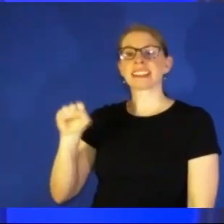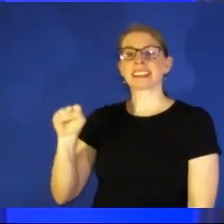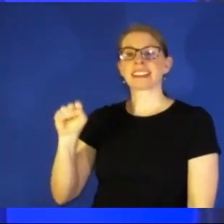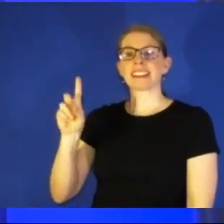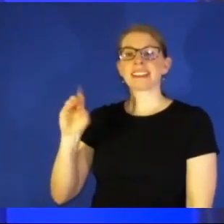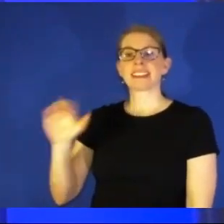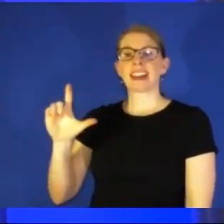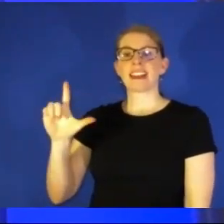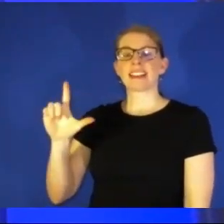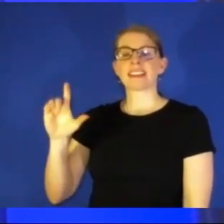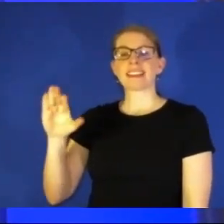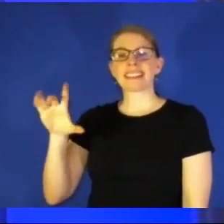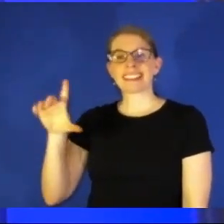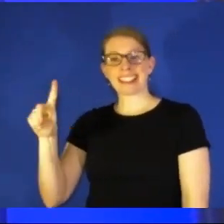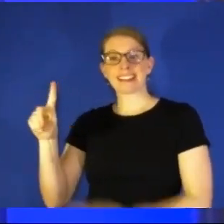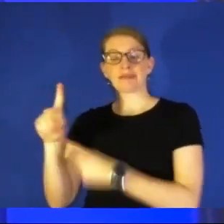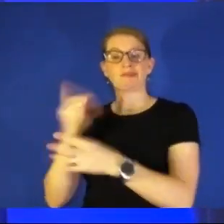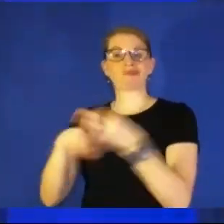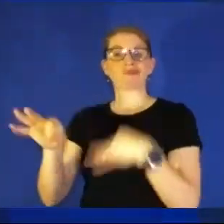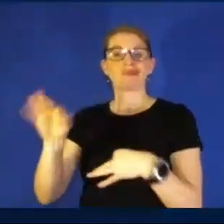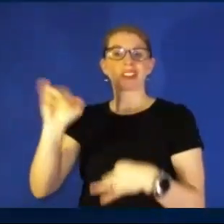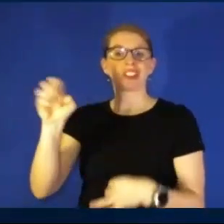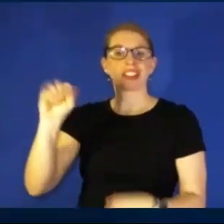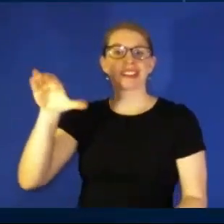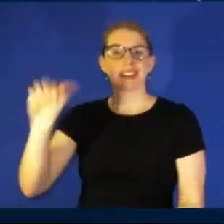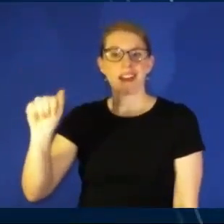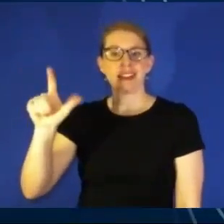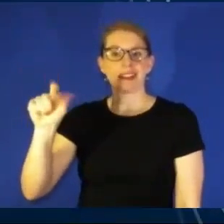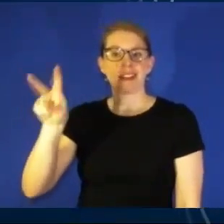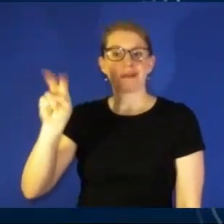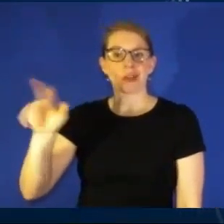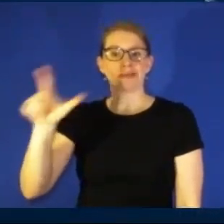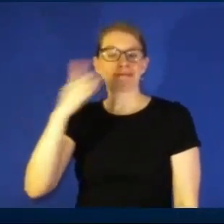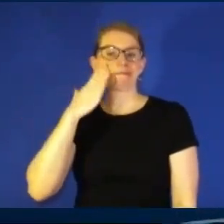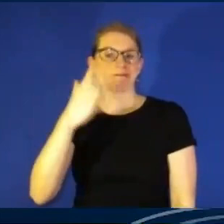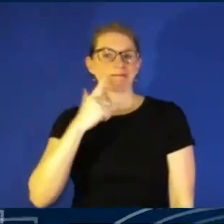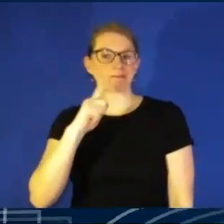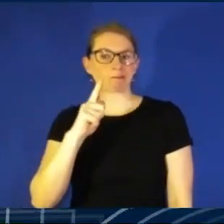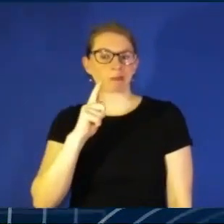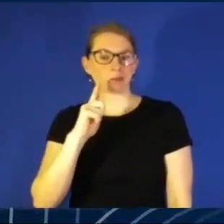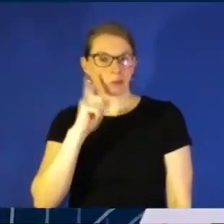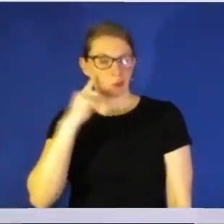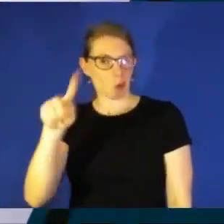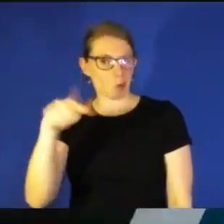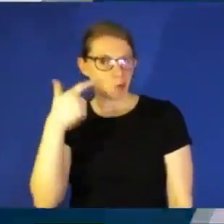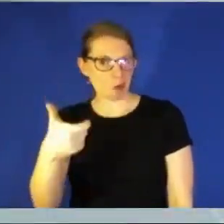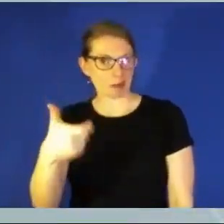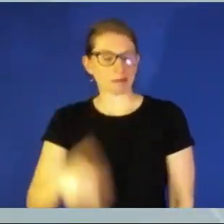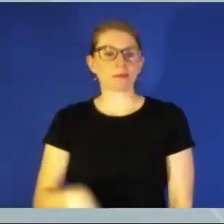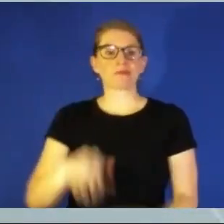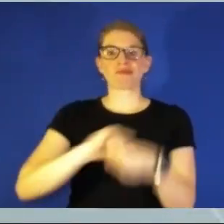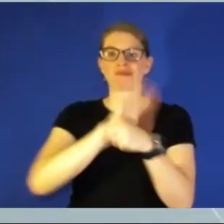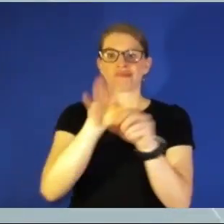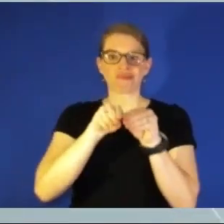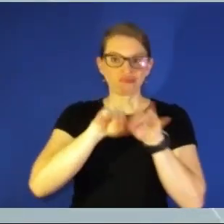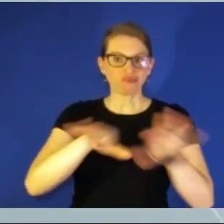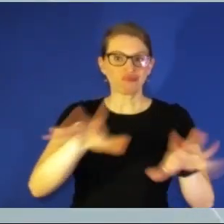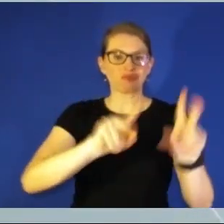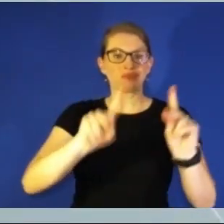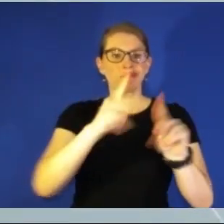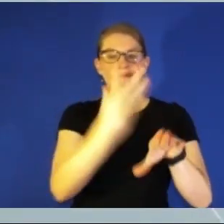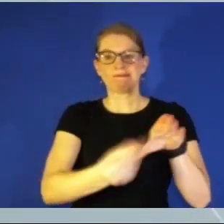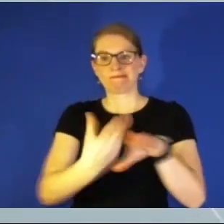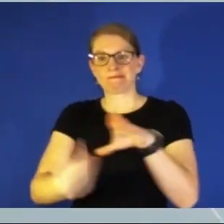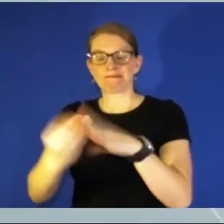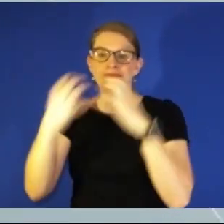Facebook, YouTube, and now Twitter. COVID has taken quite a toll on all of us. It has deeply affected people who have lost loved ones or